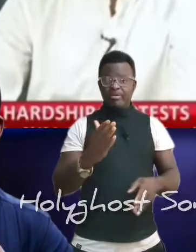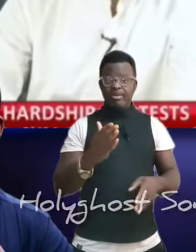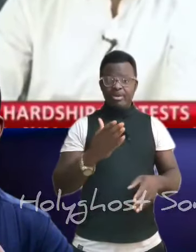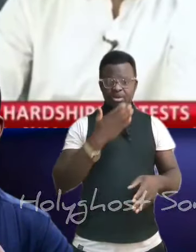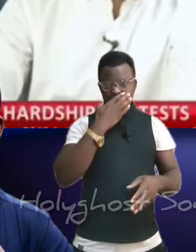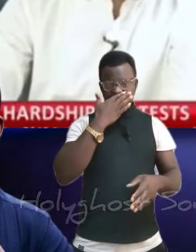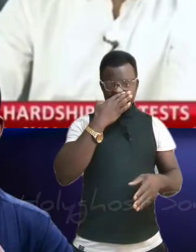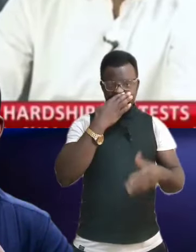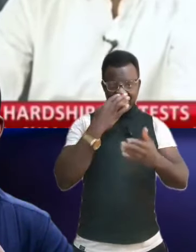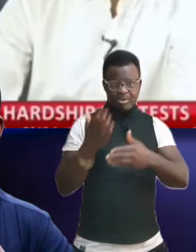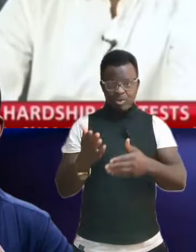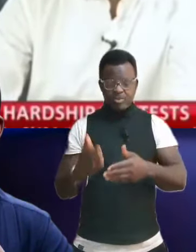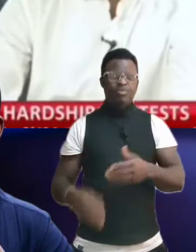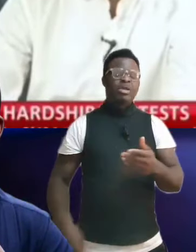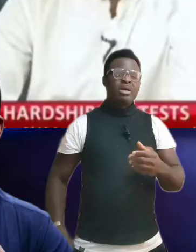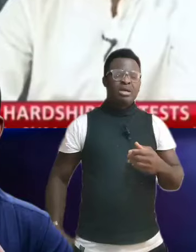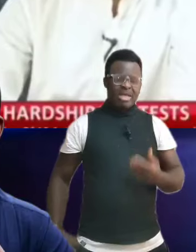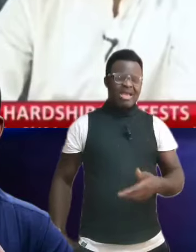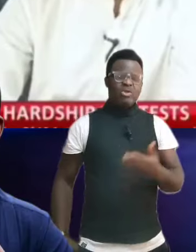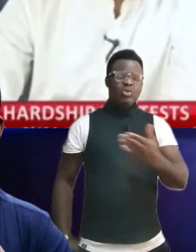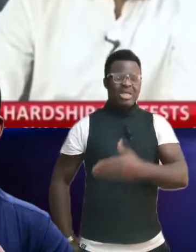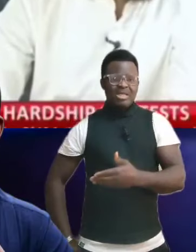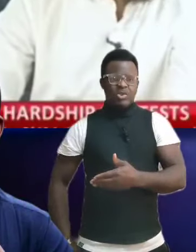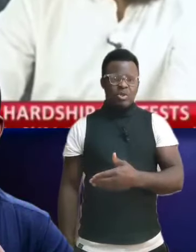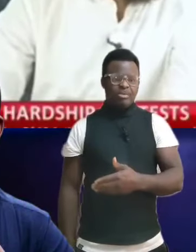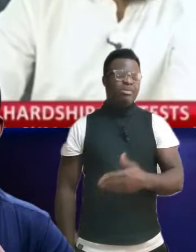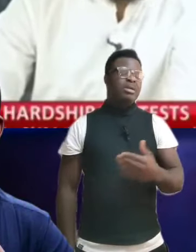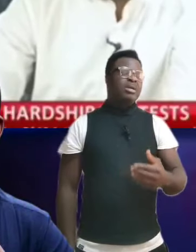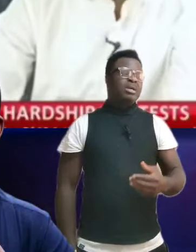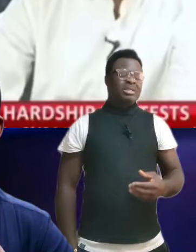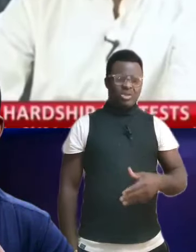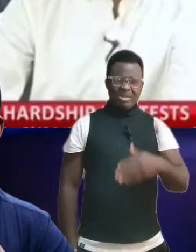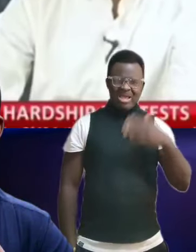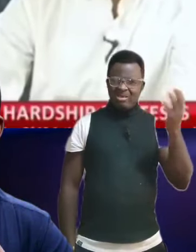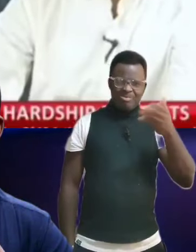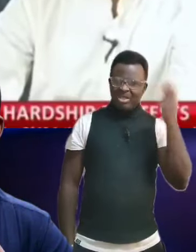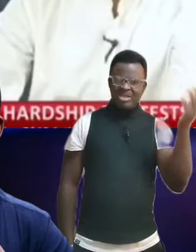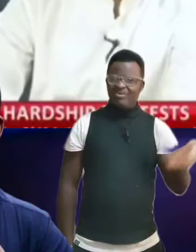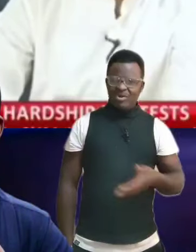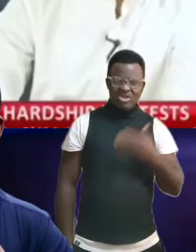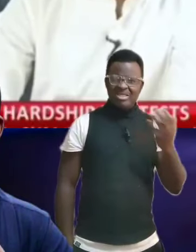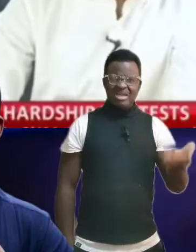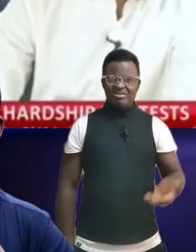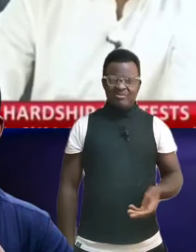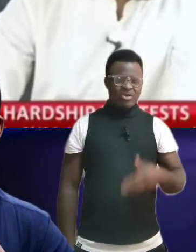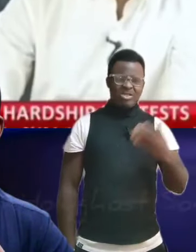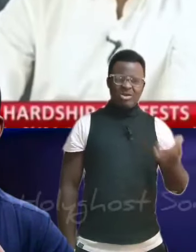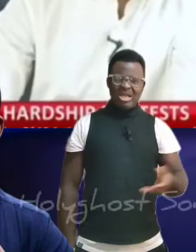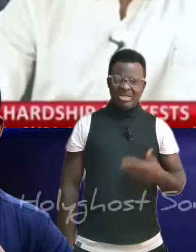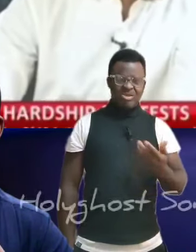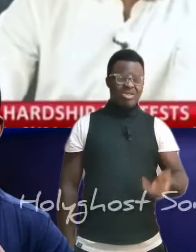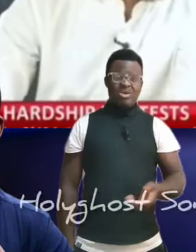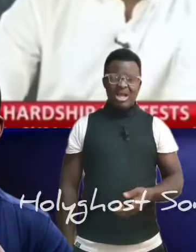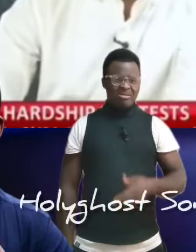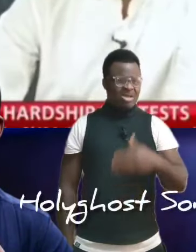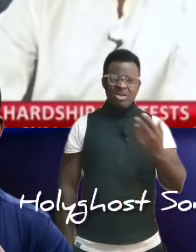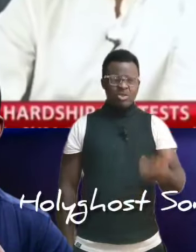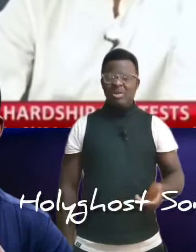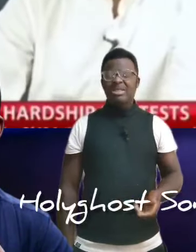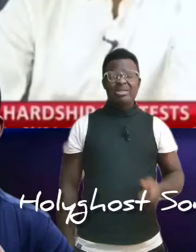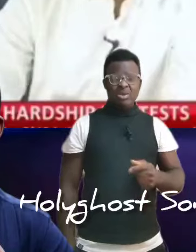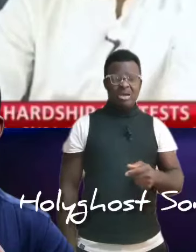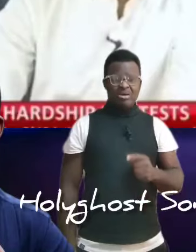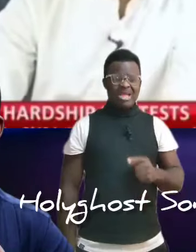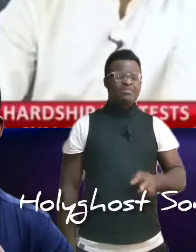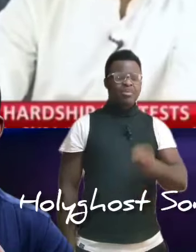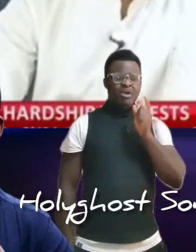the 6th, 7th, and 8th defendant in that matter. So I will not make any remarks that will be sub judice. So I